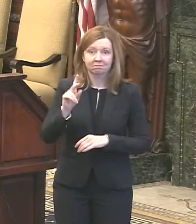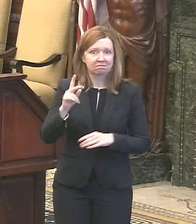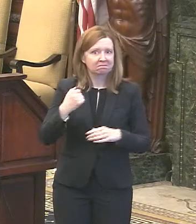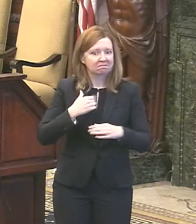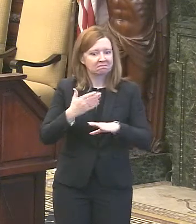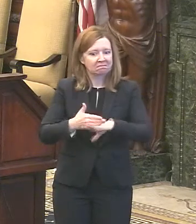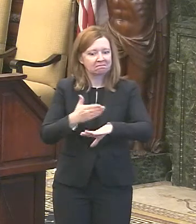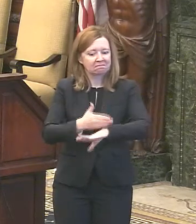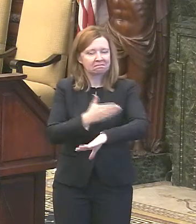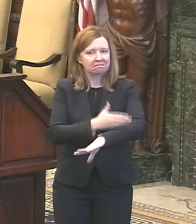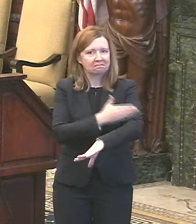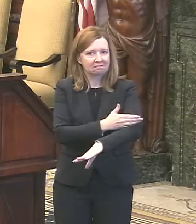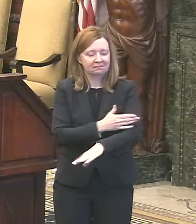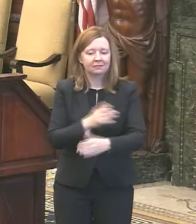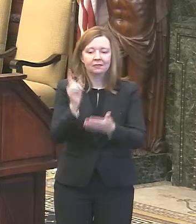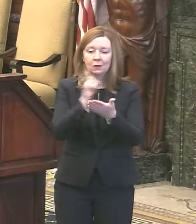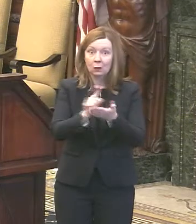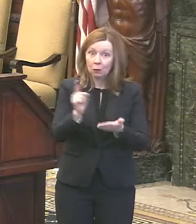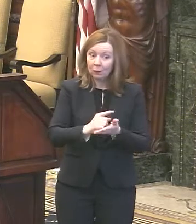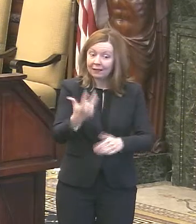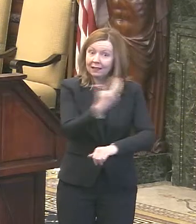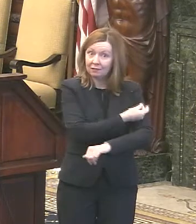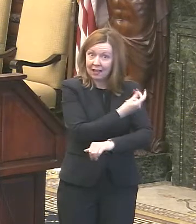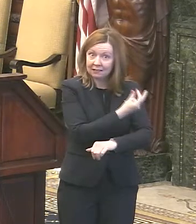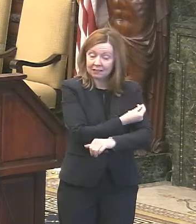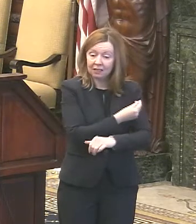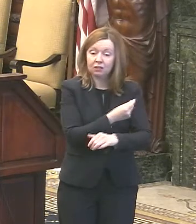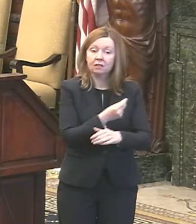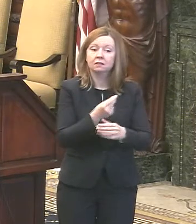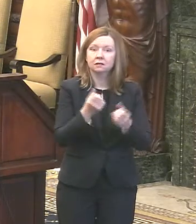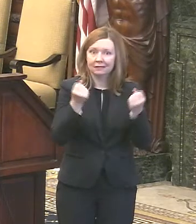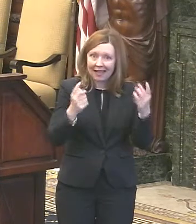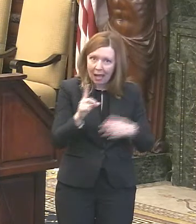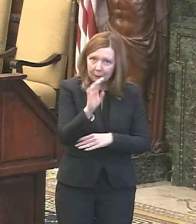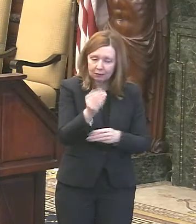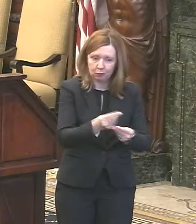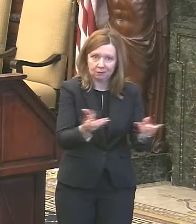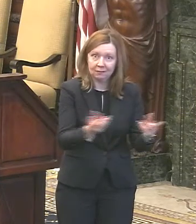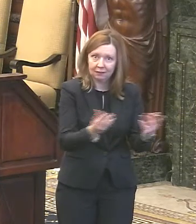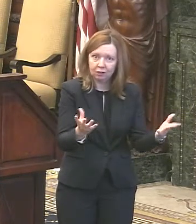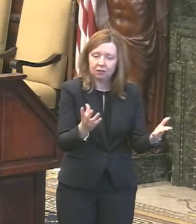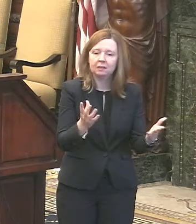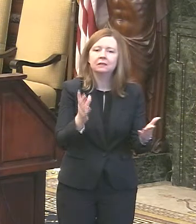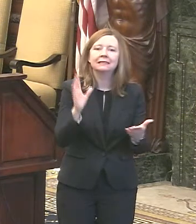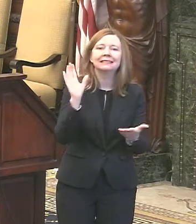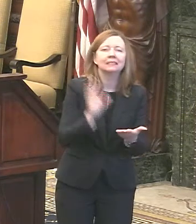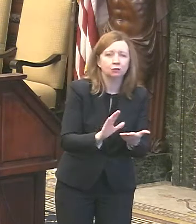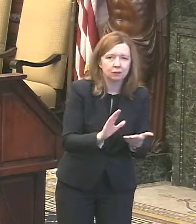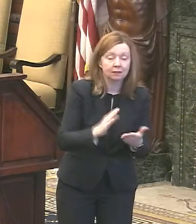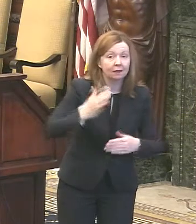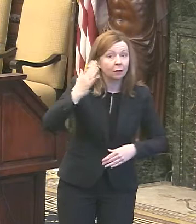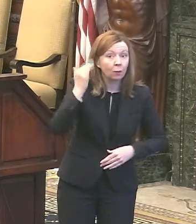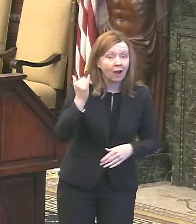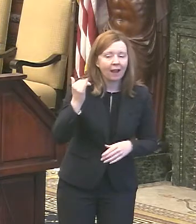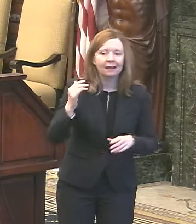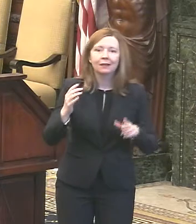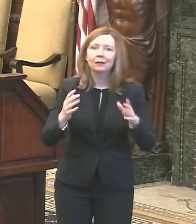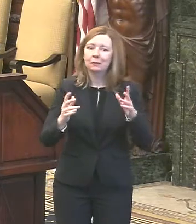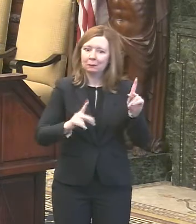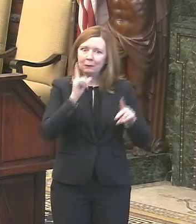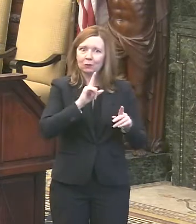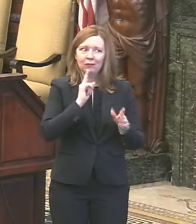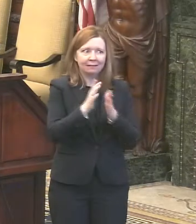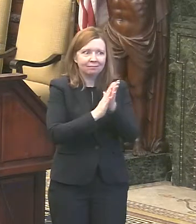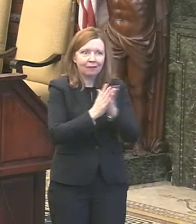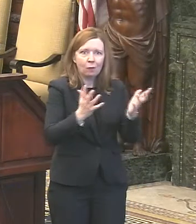progress. The weekly vaccinations, the number of doses that are being delivered is decreasing because most of the people who are very eager